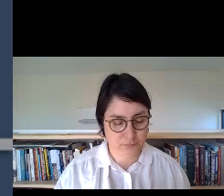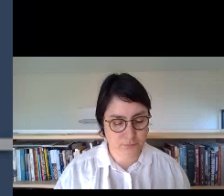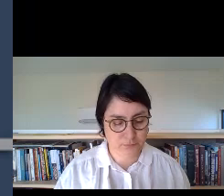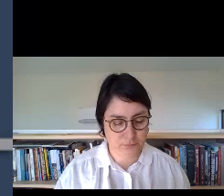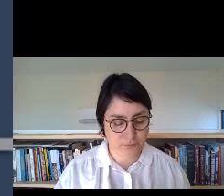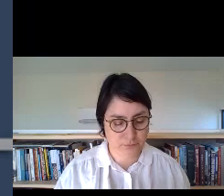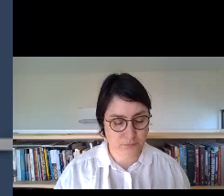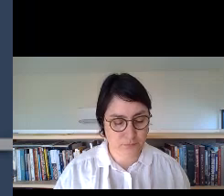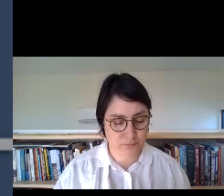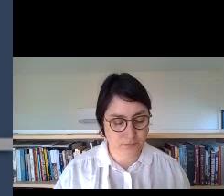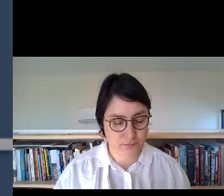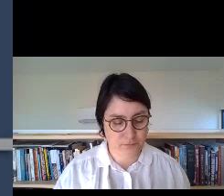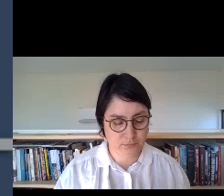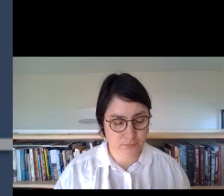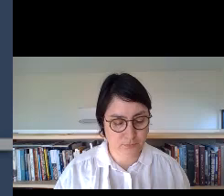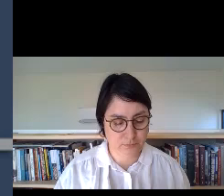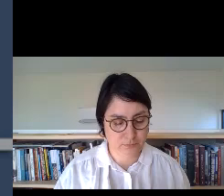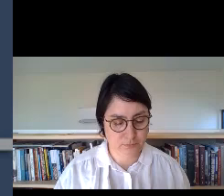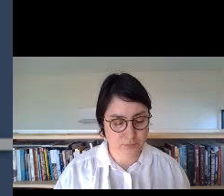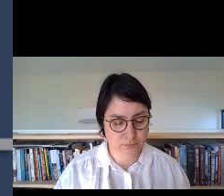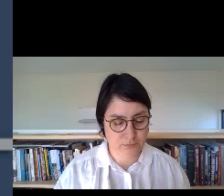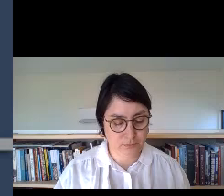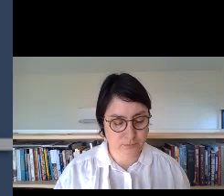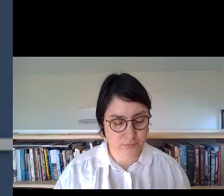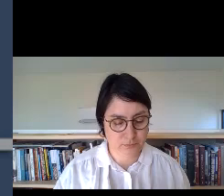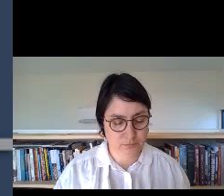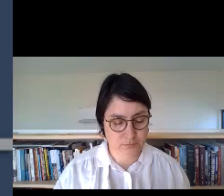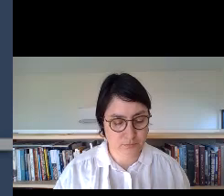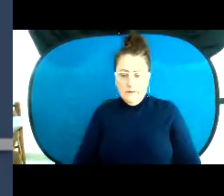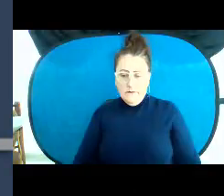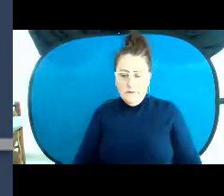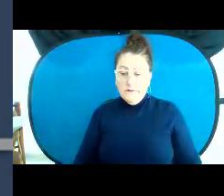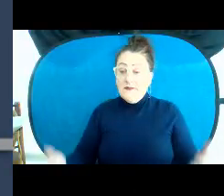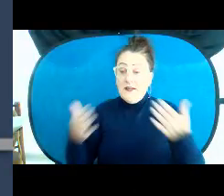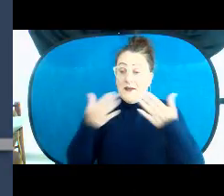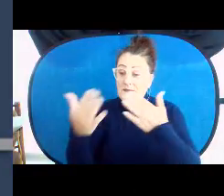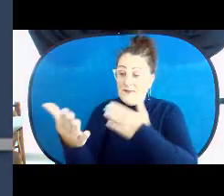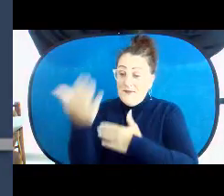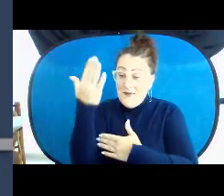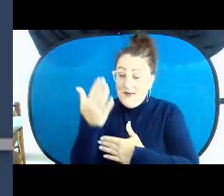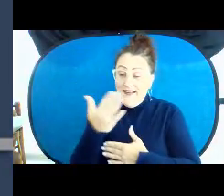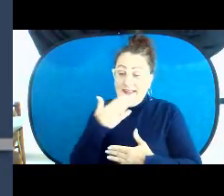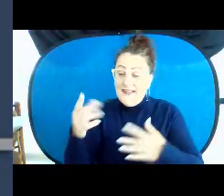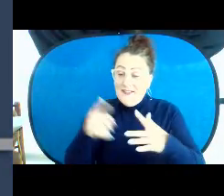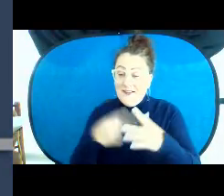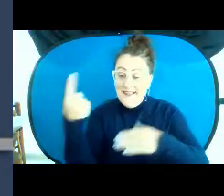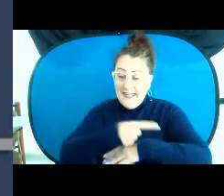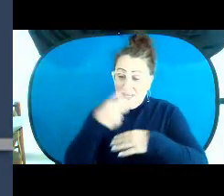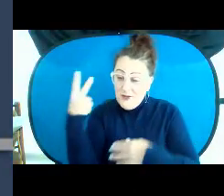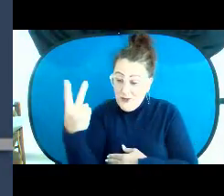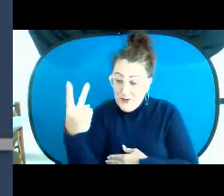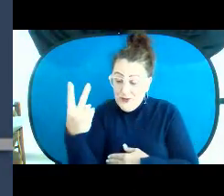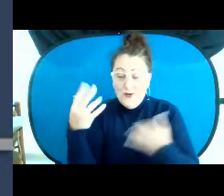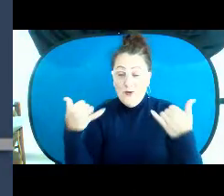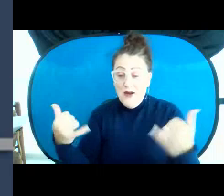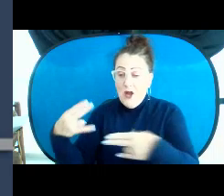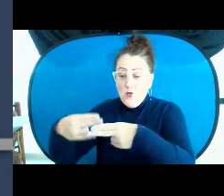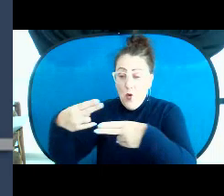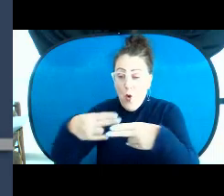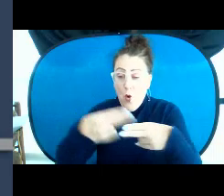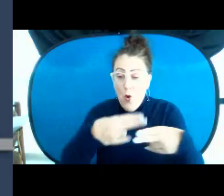All right, good morning. We're going to get started. Thank you for joining us on day 2. I'm going to ask Justin to do the roll and the